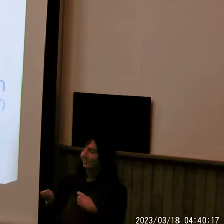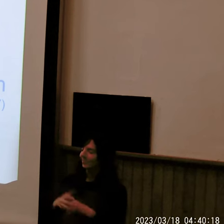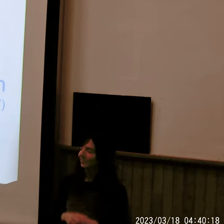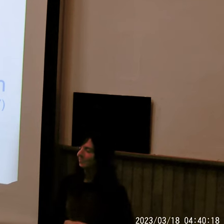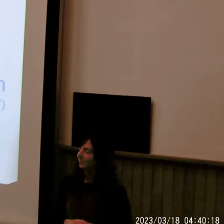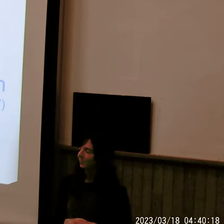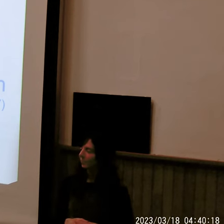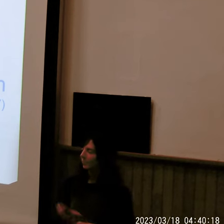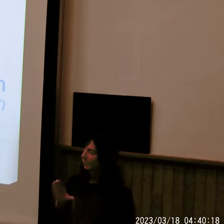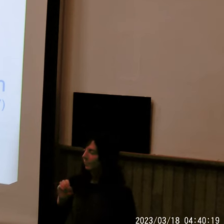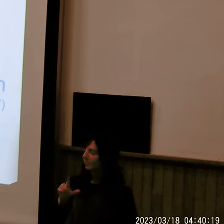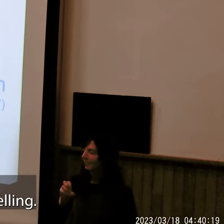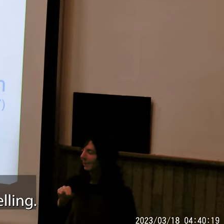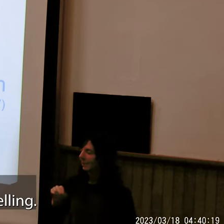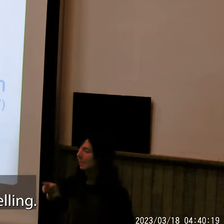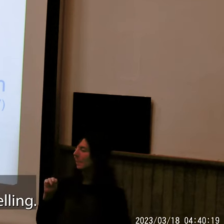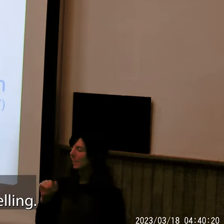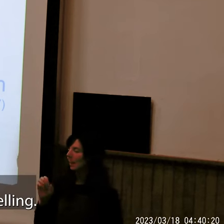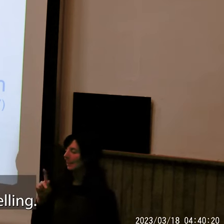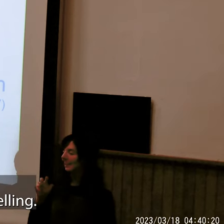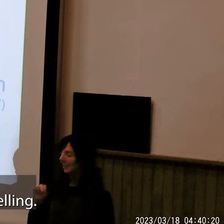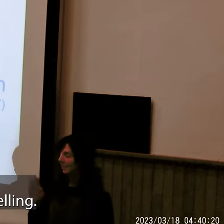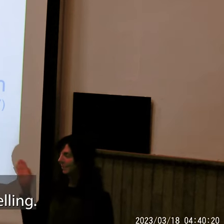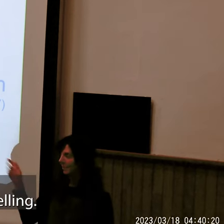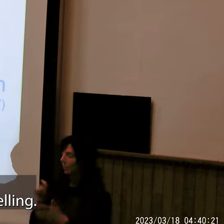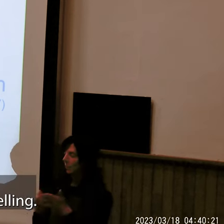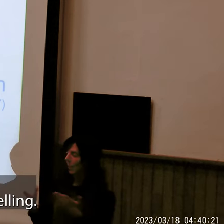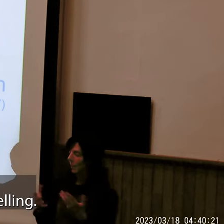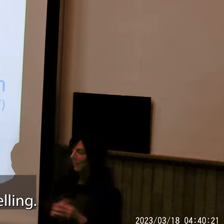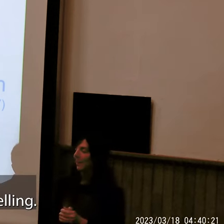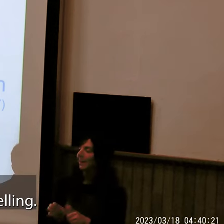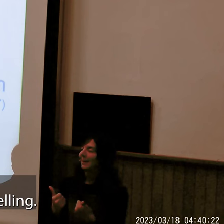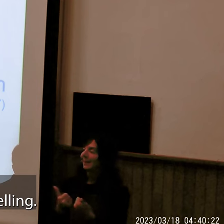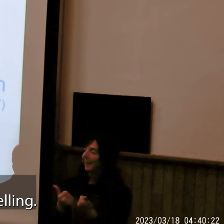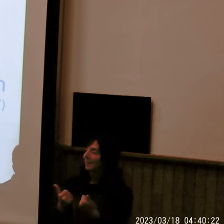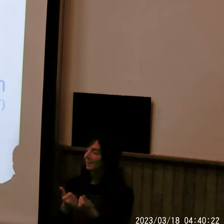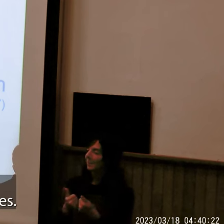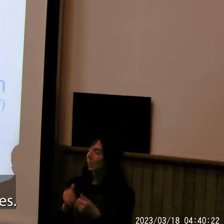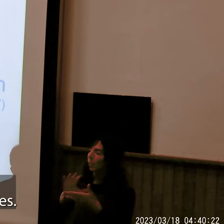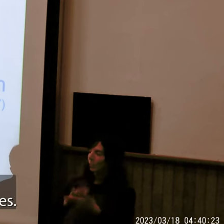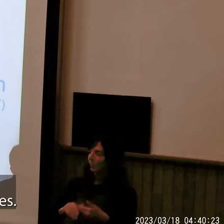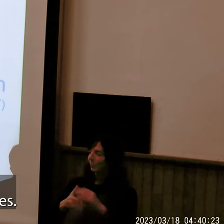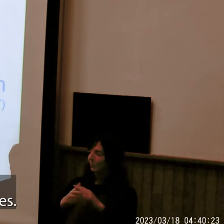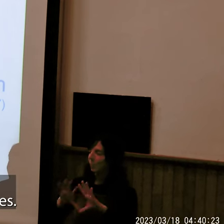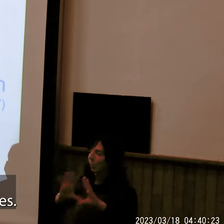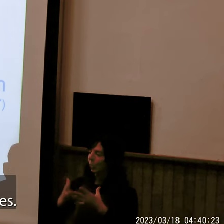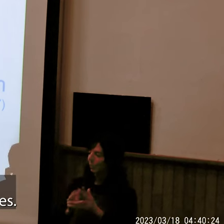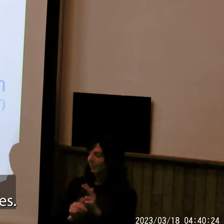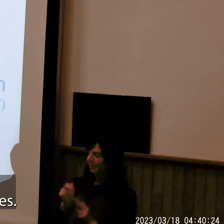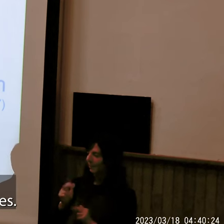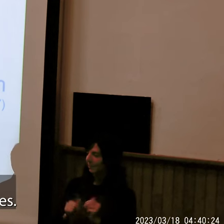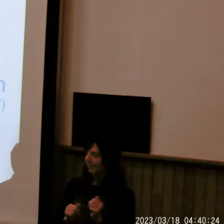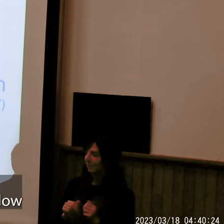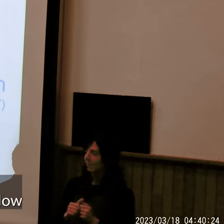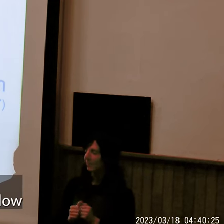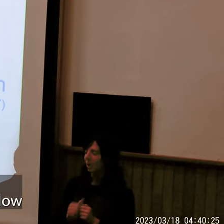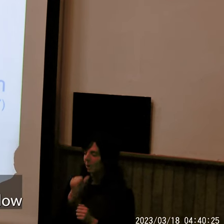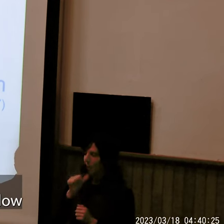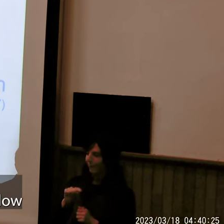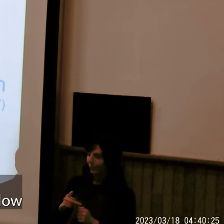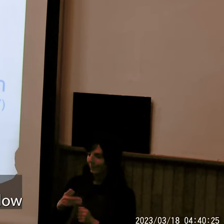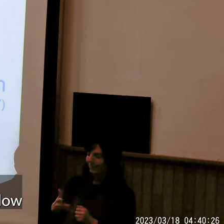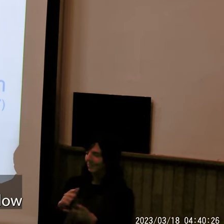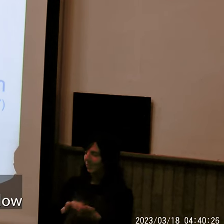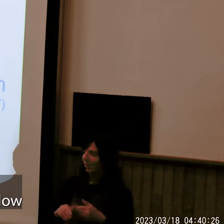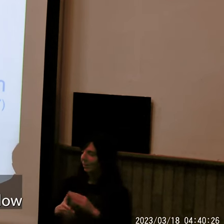Colleen Macklin, a game designer, has written, "Games are more about world building than about linear storytelling. If it's worlds that we are exploring with games, then